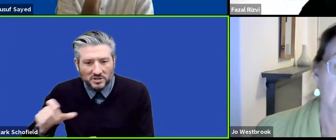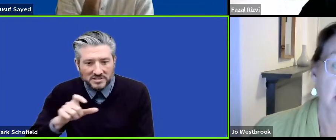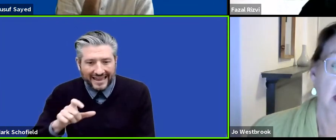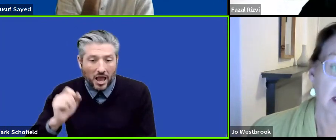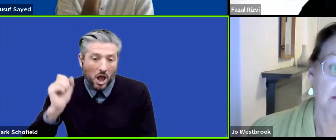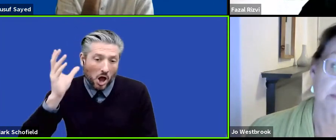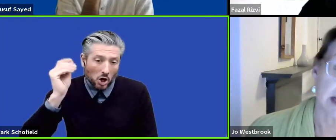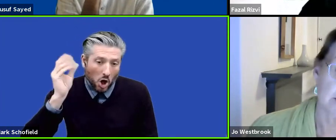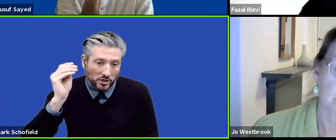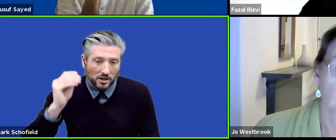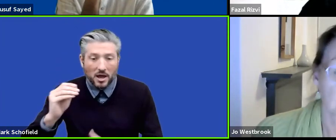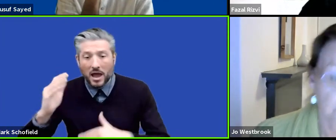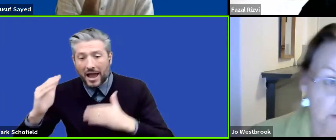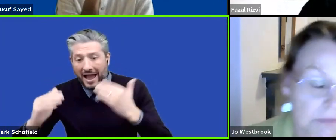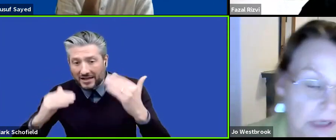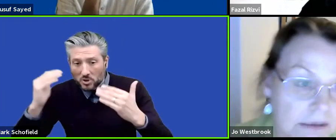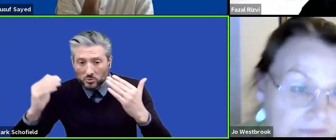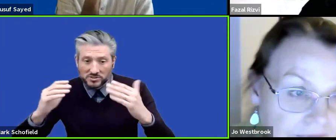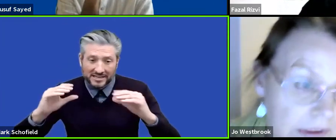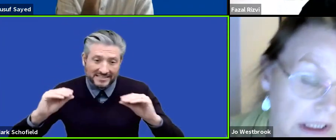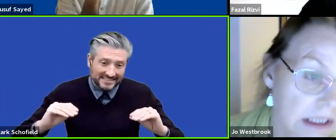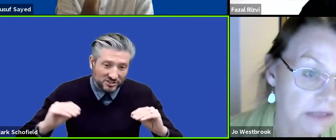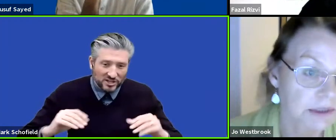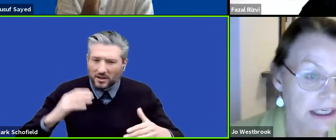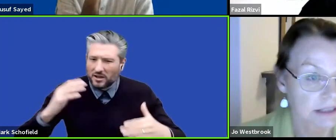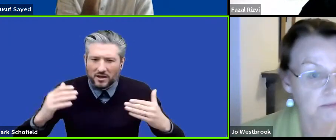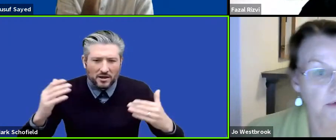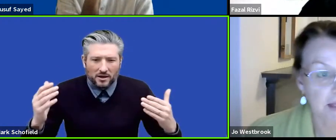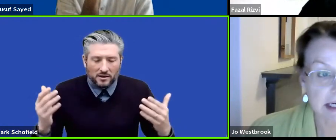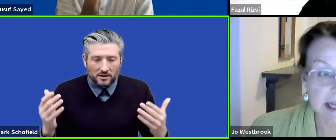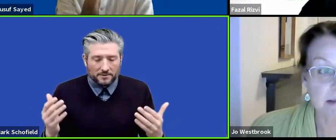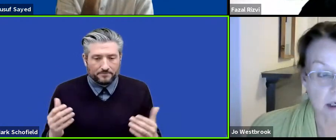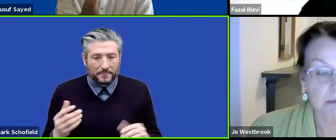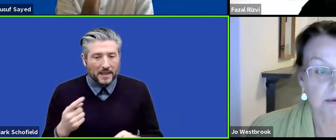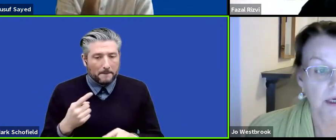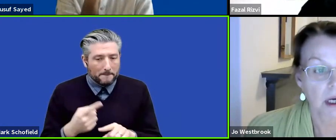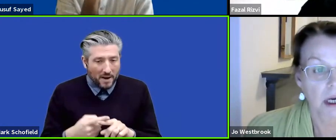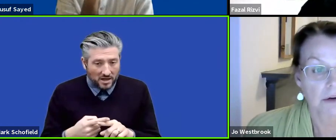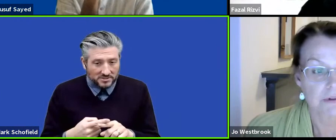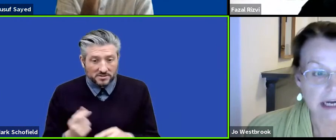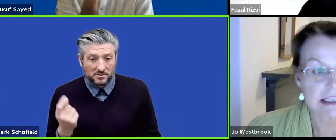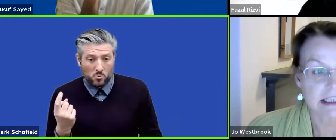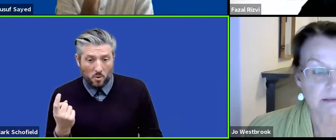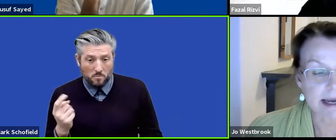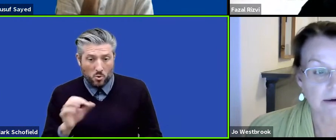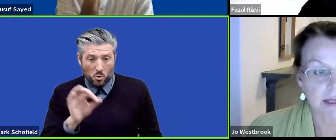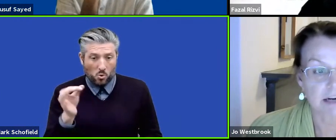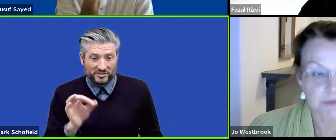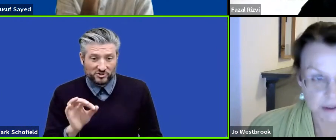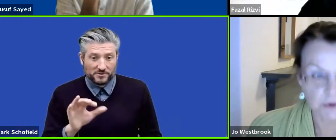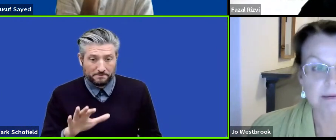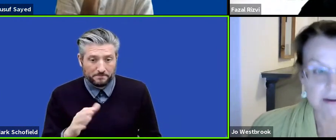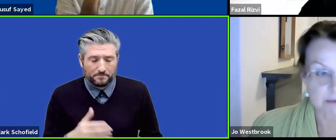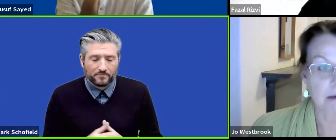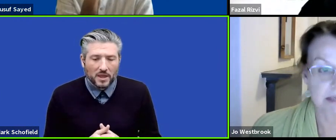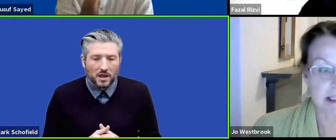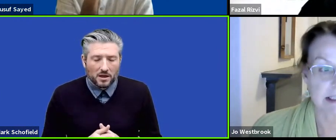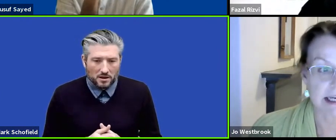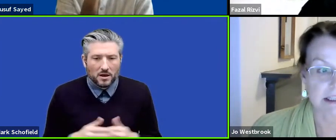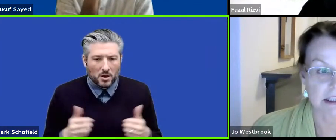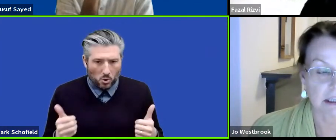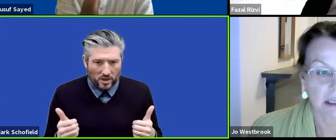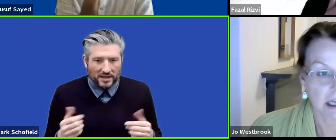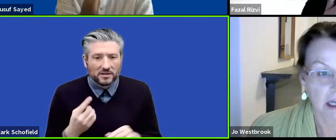teaching? And then one from someone who hasn't put their name up, related about then if we're talking about the